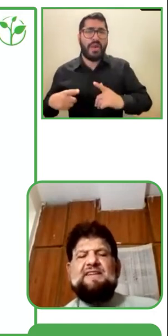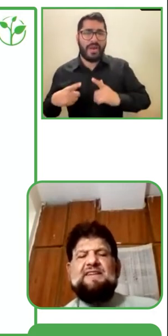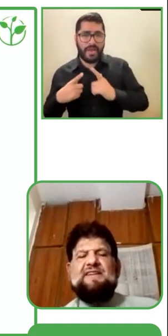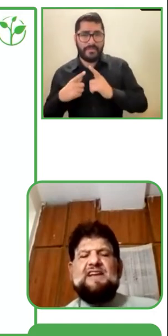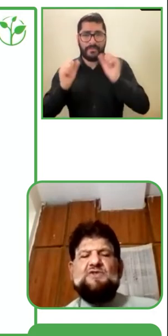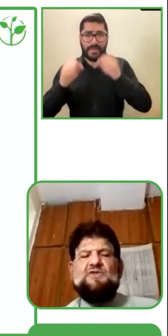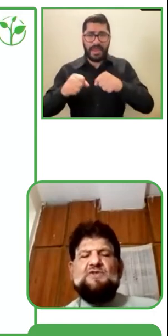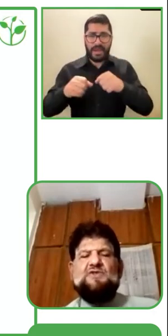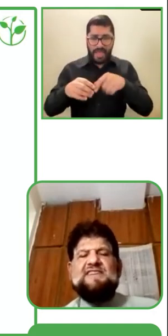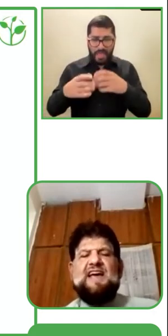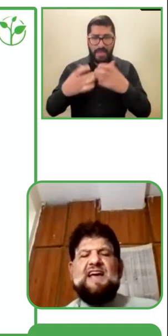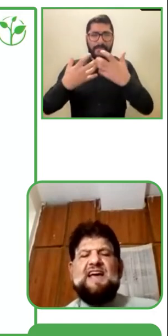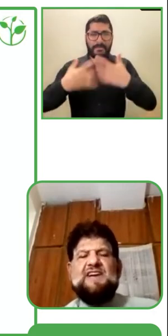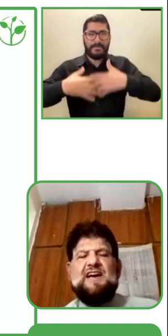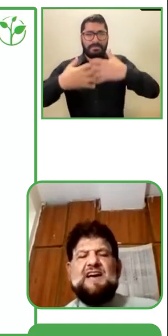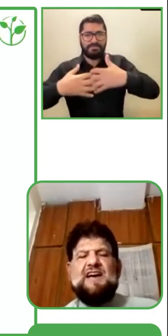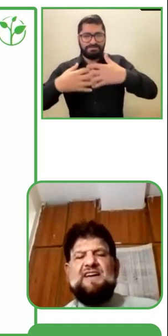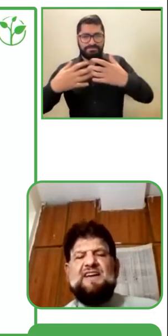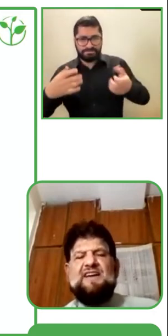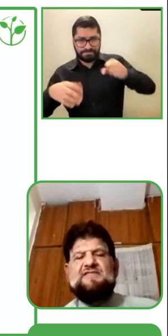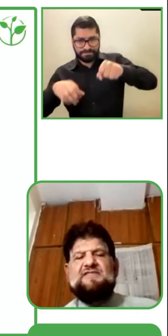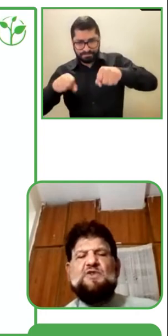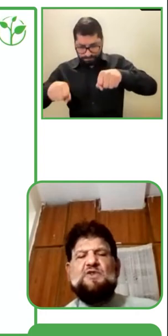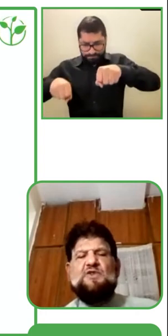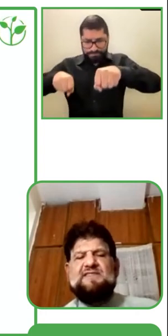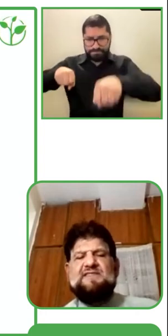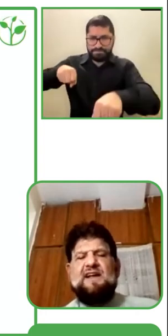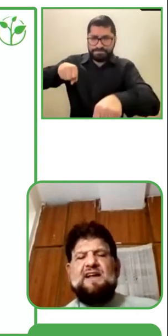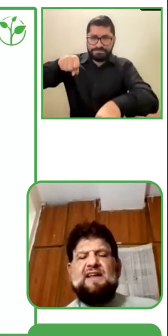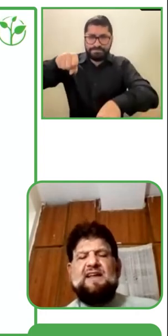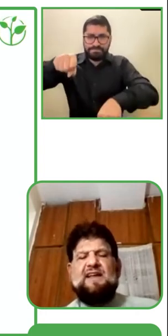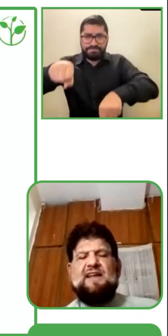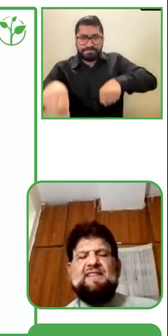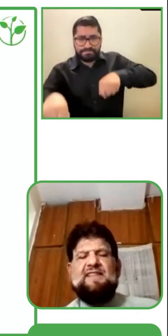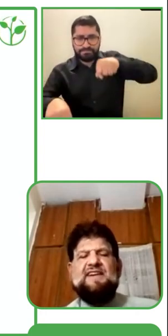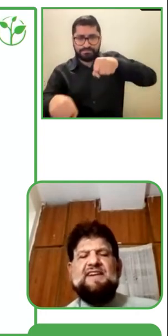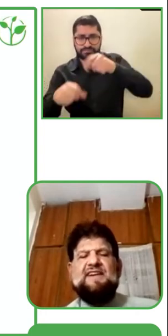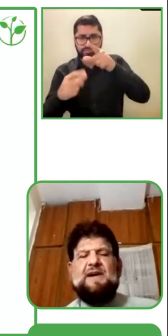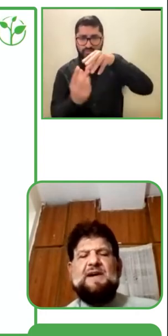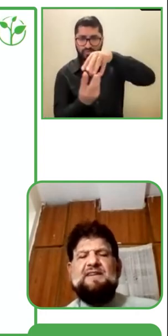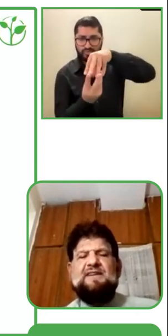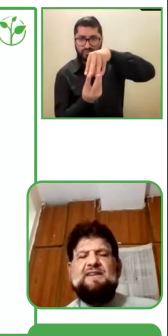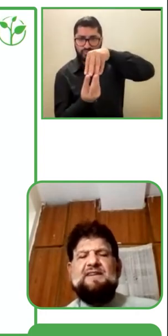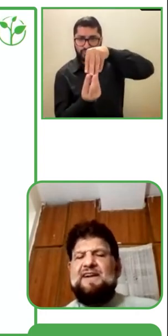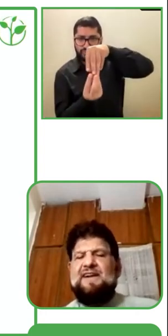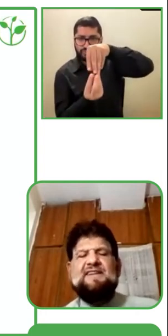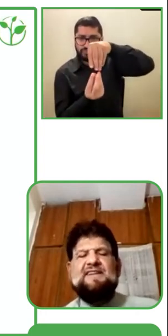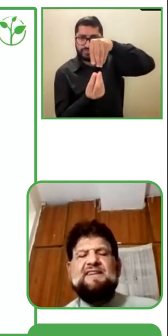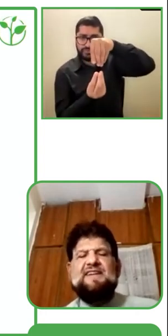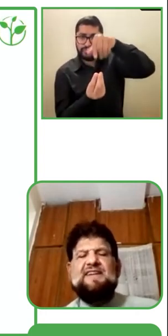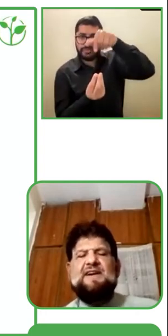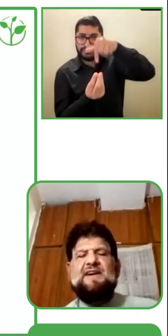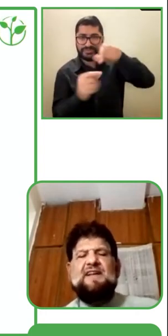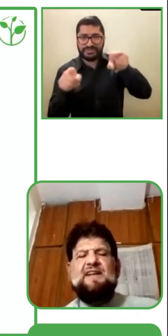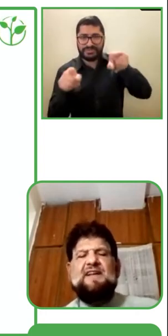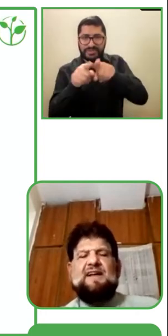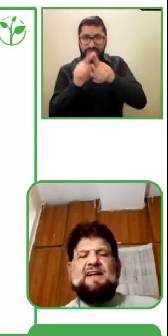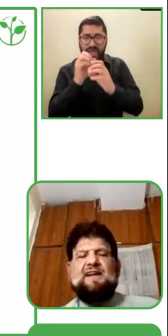and also there is a knife sharpening stones on the handlebar, or under the